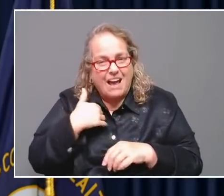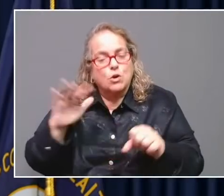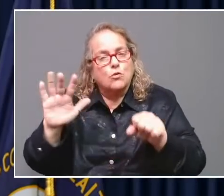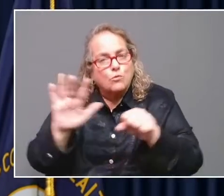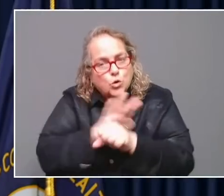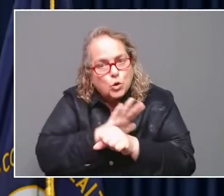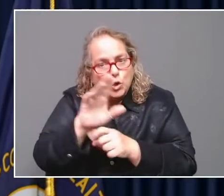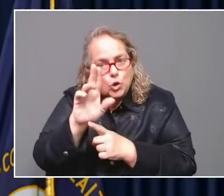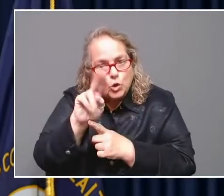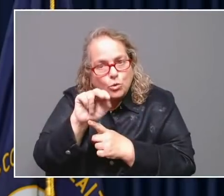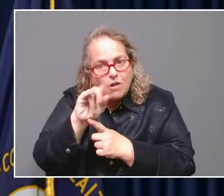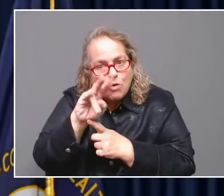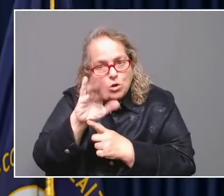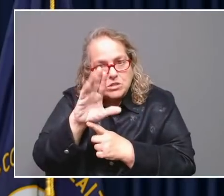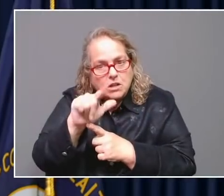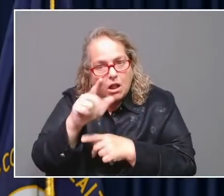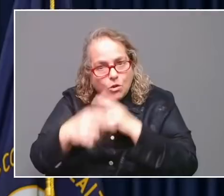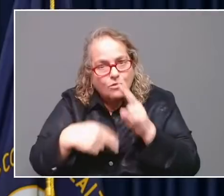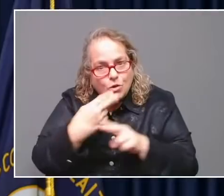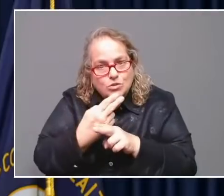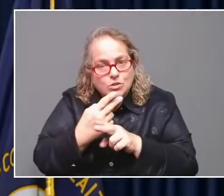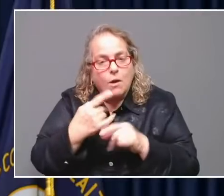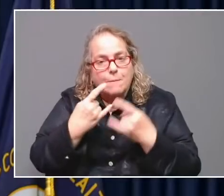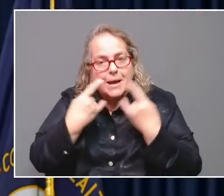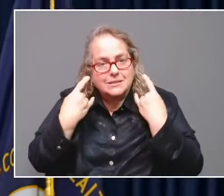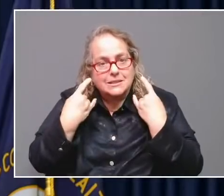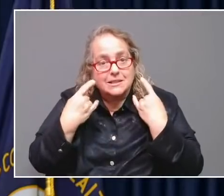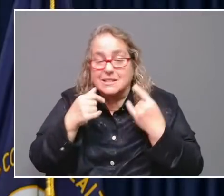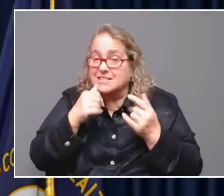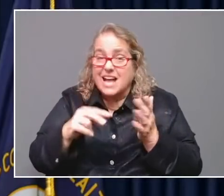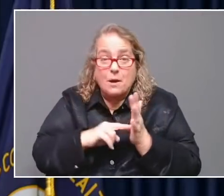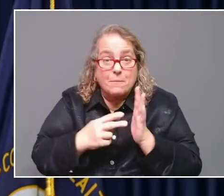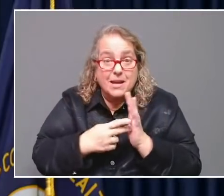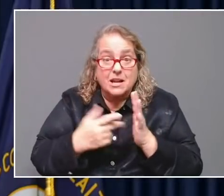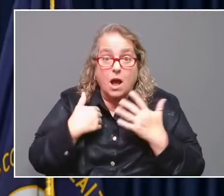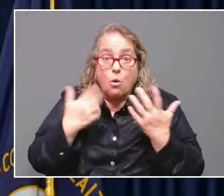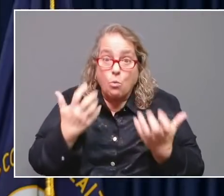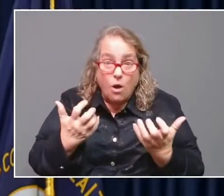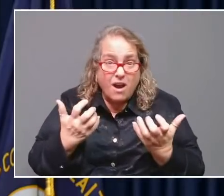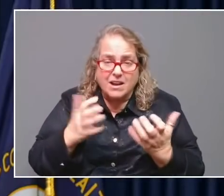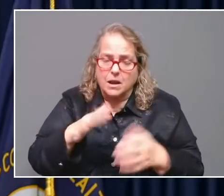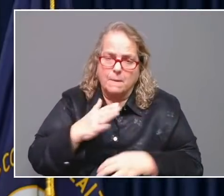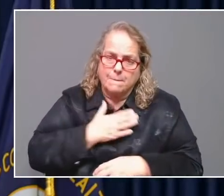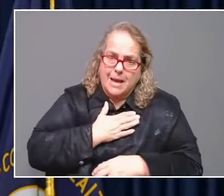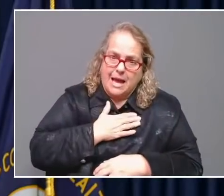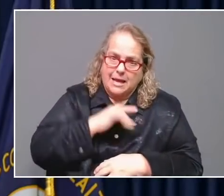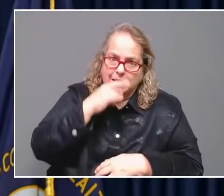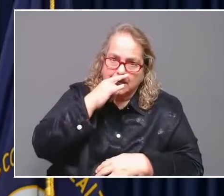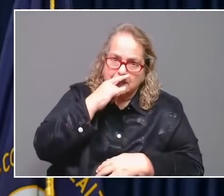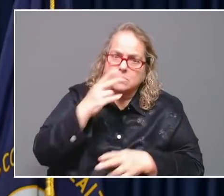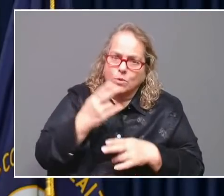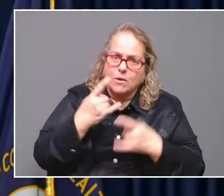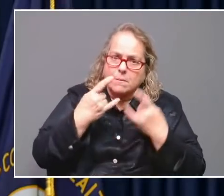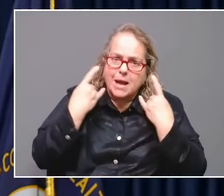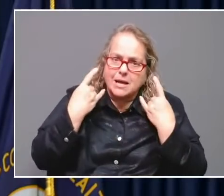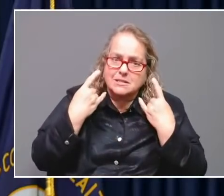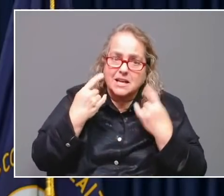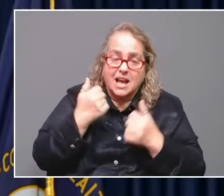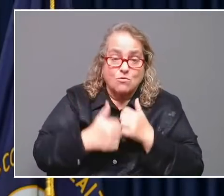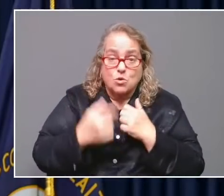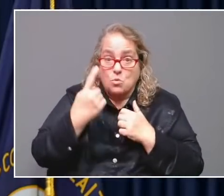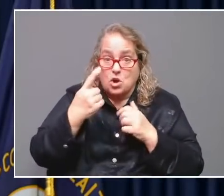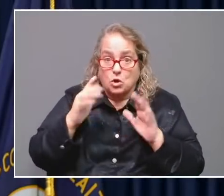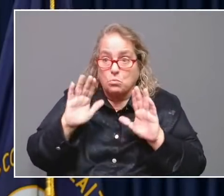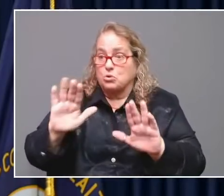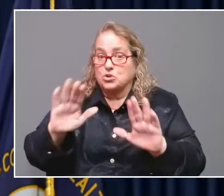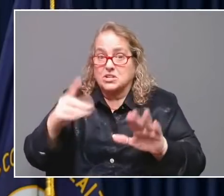wanting kids to wear a mask in school. These are my kids, right? Everybody tries to push this on something else.